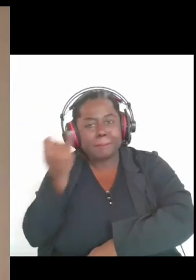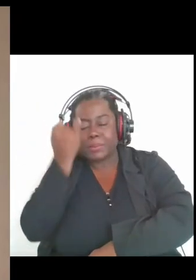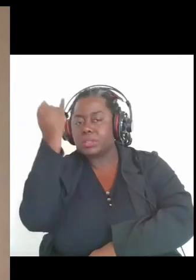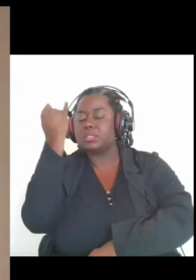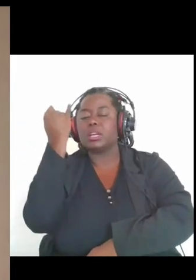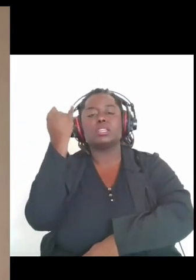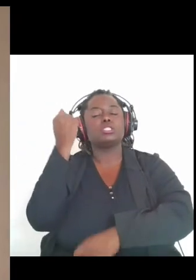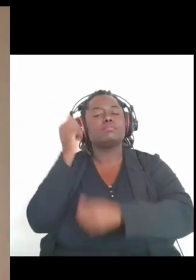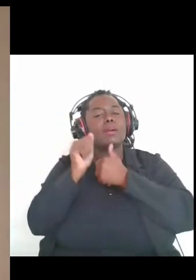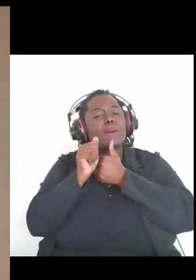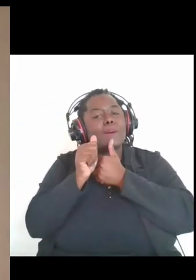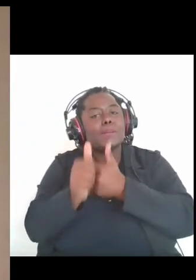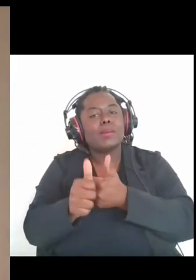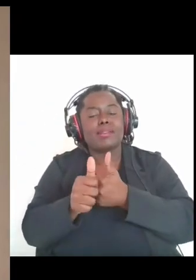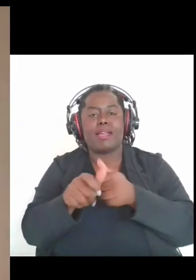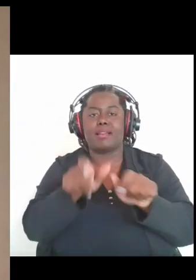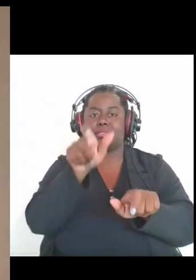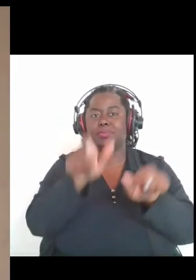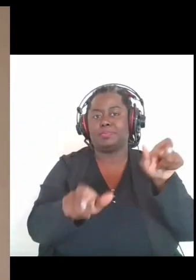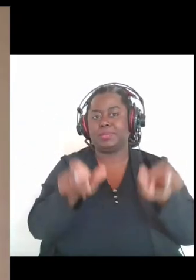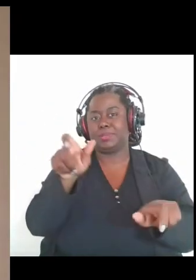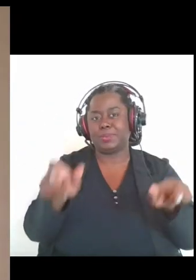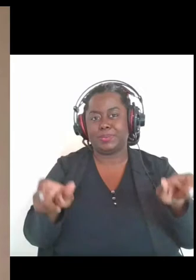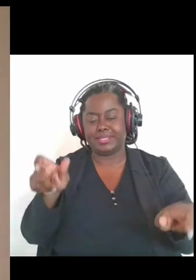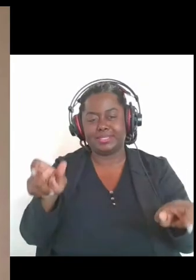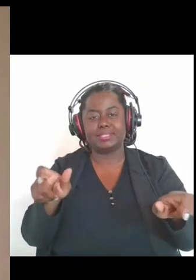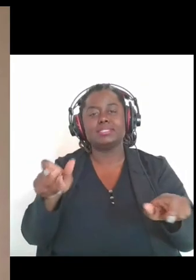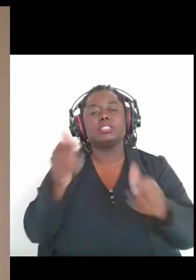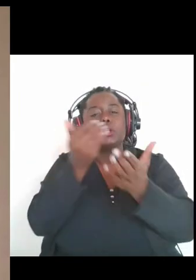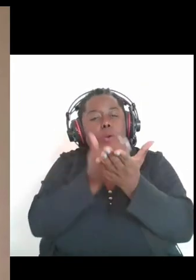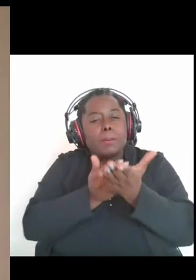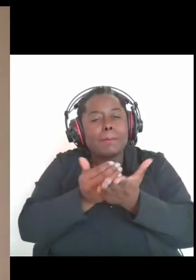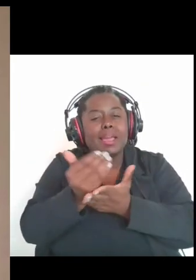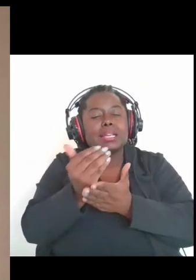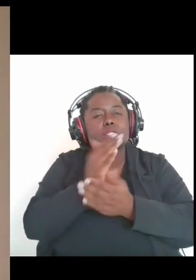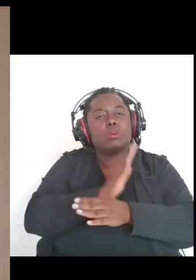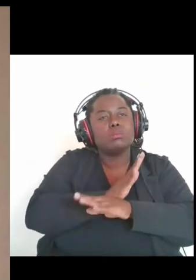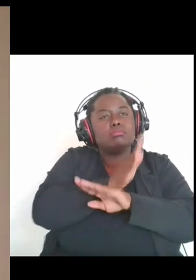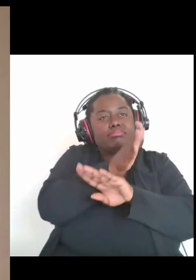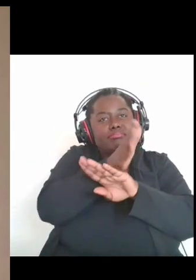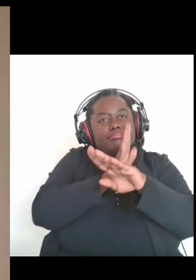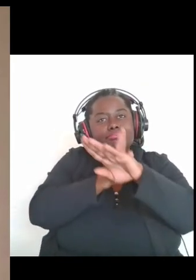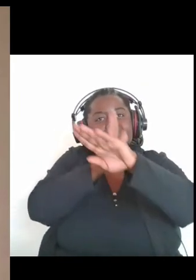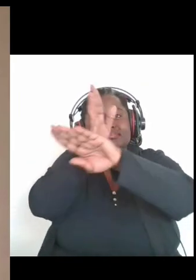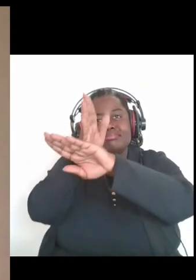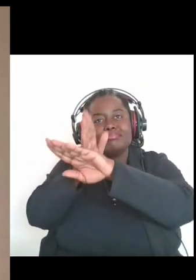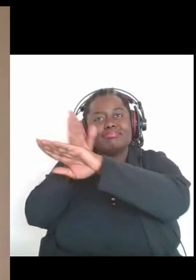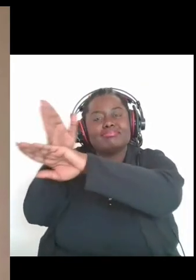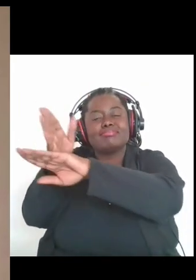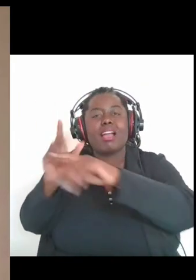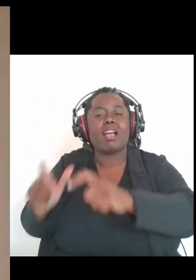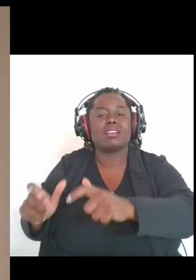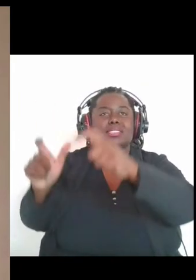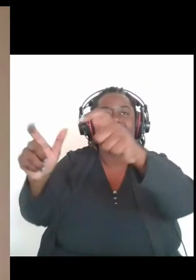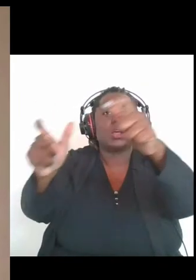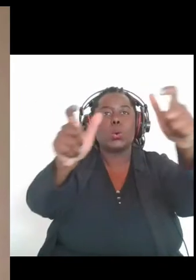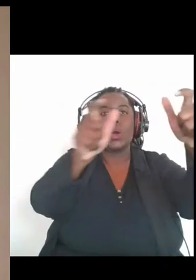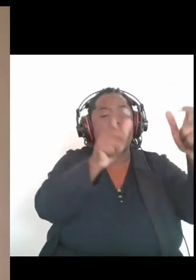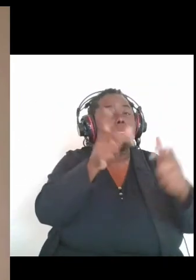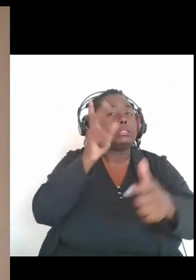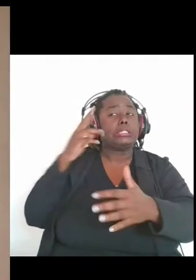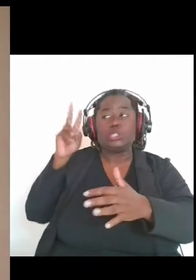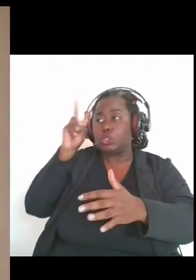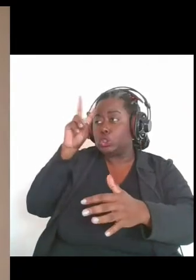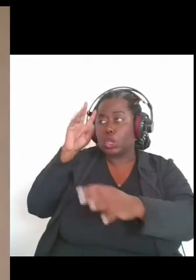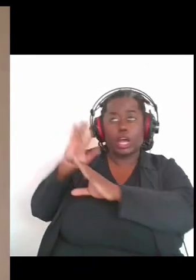crucial to follow up with the people who start having access to those places that have always